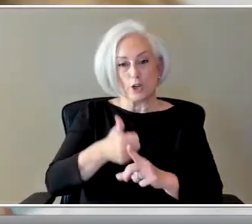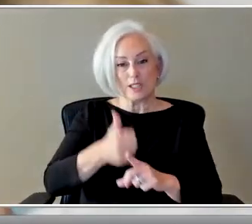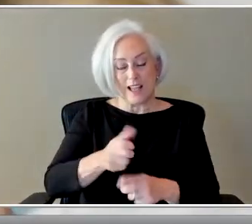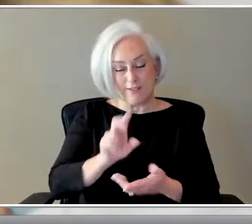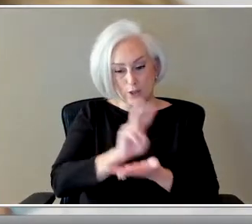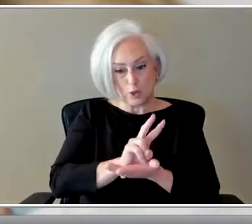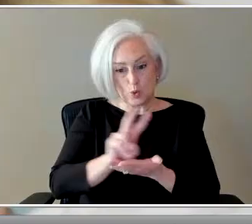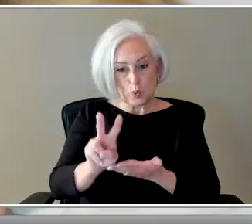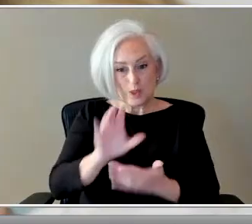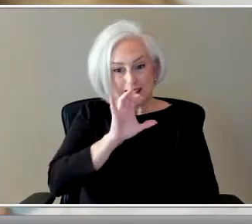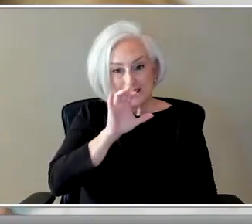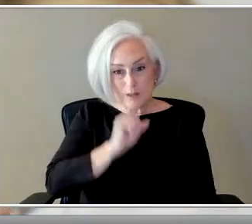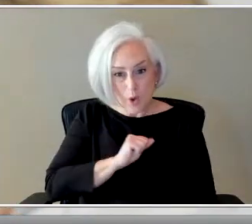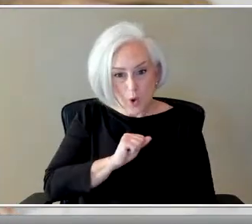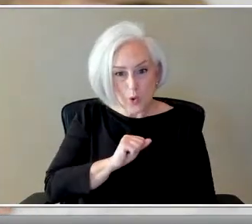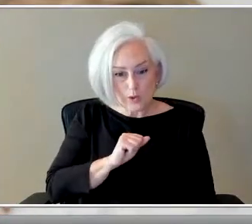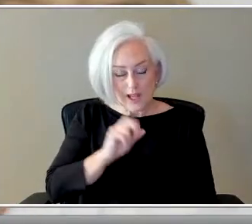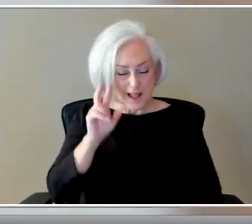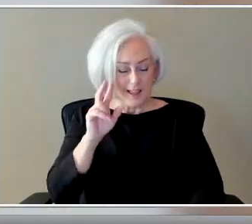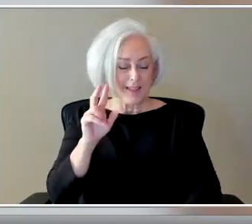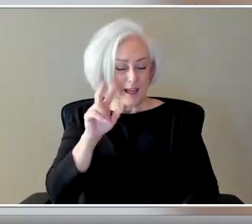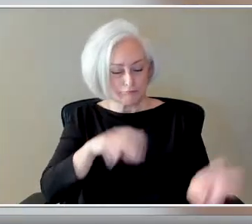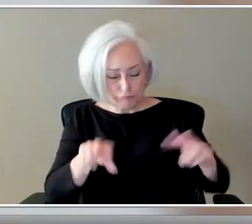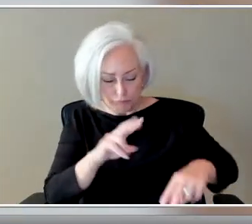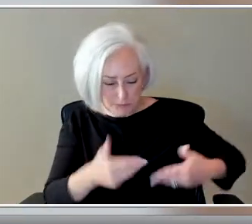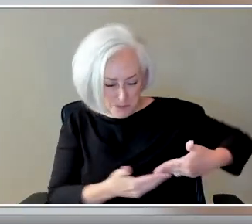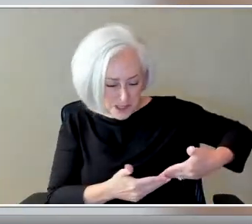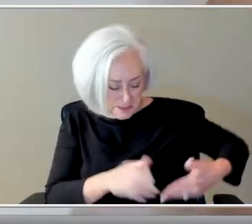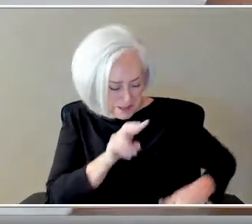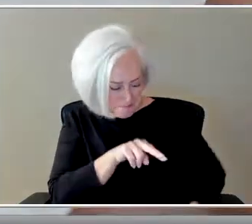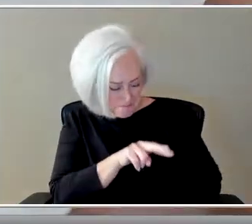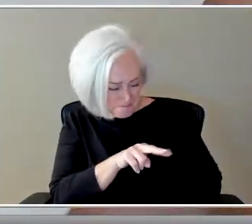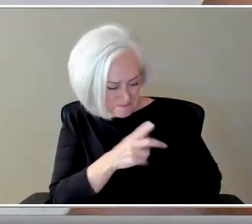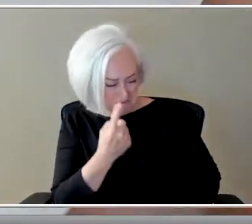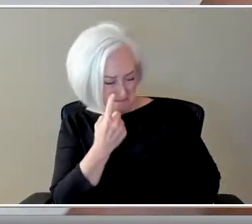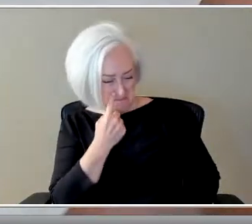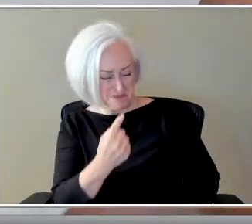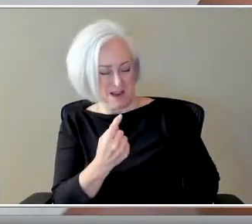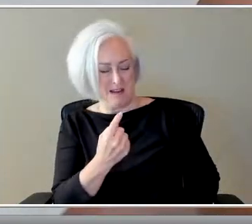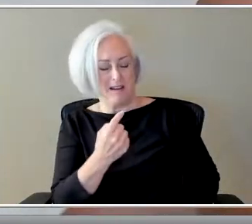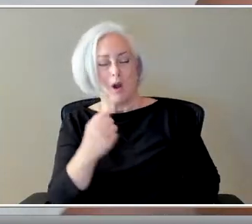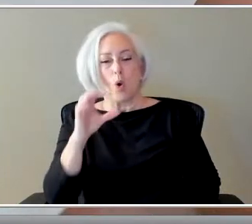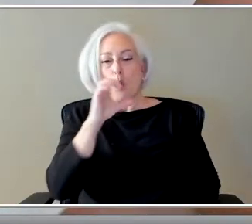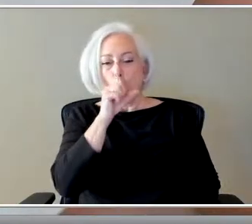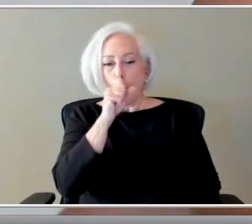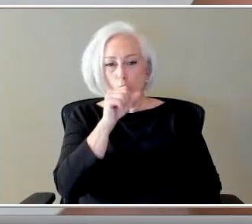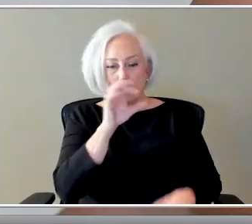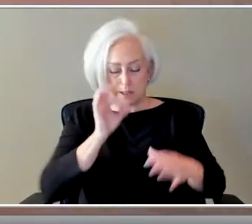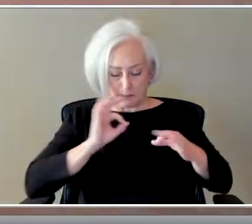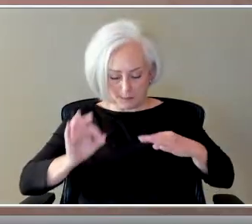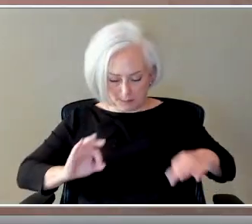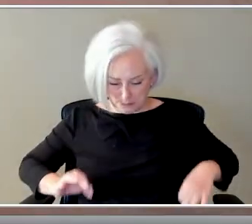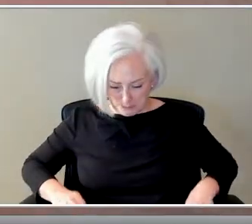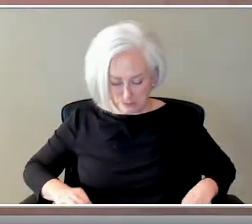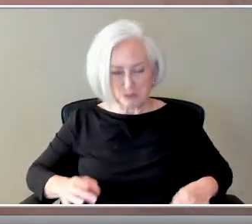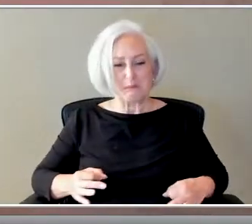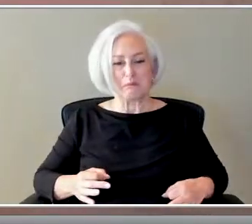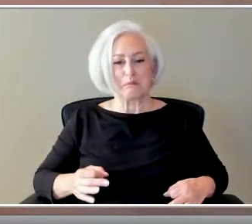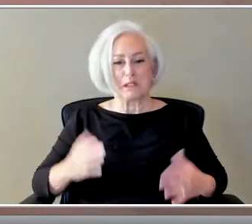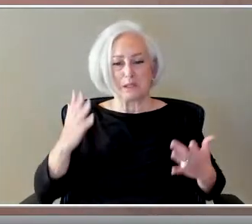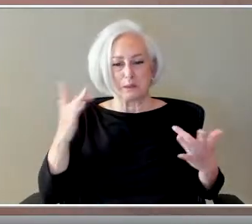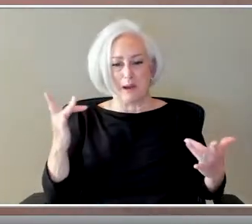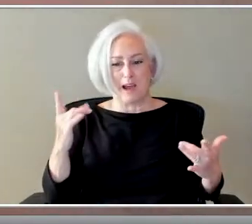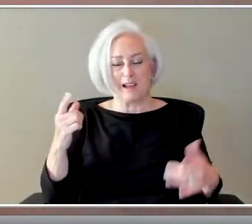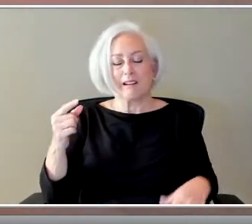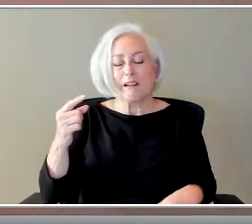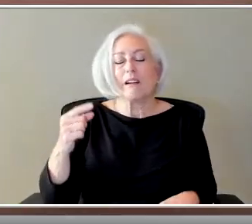probably a fungus or something. Her mom, Jade, says she noticed orange patches developing on her baby's skin. She says the doctors in South Dakota